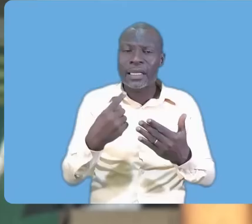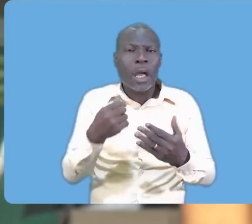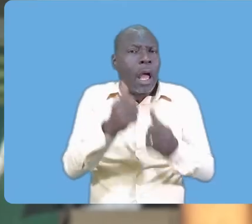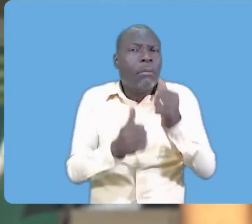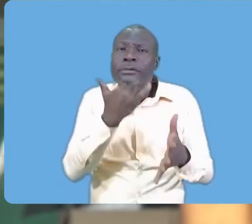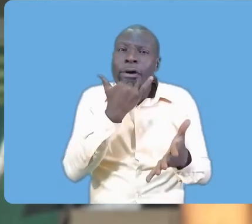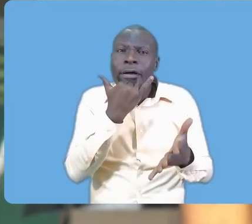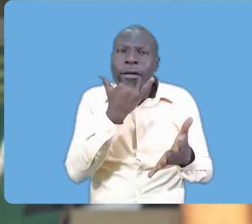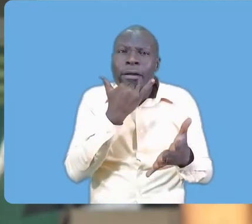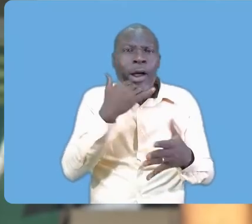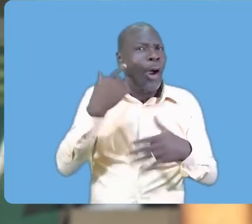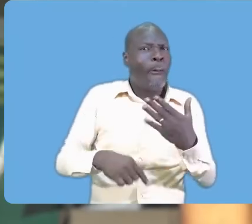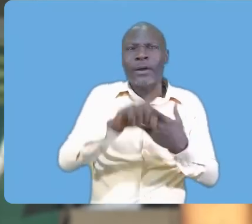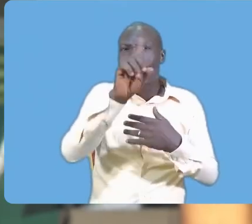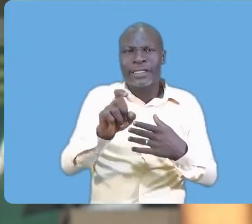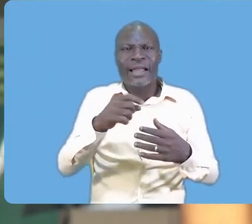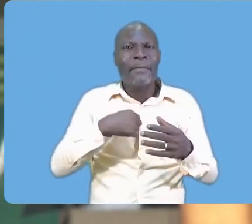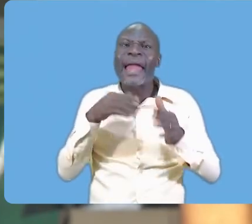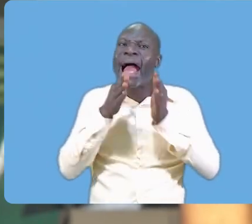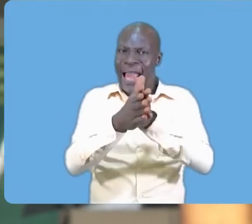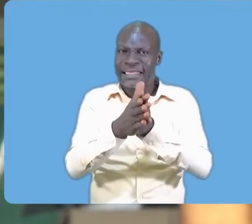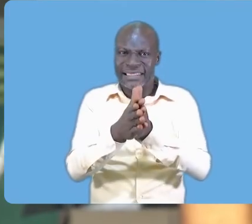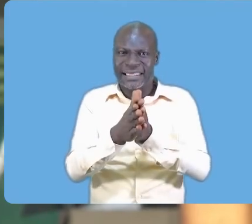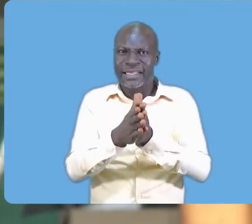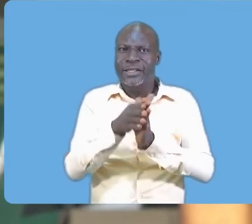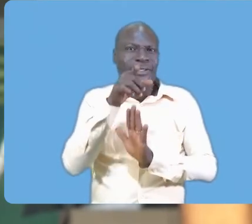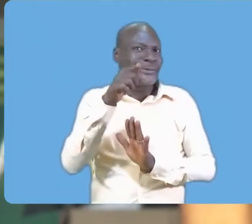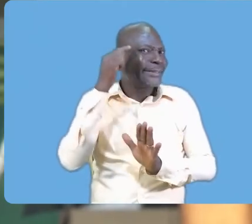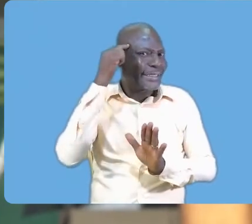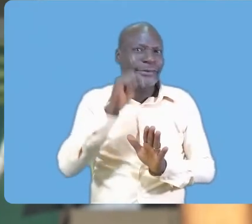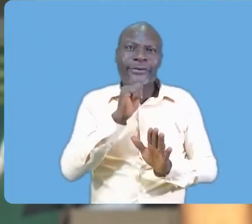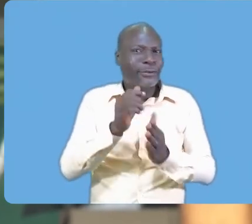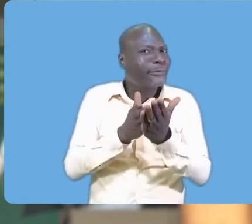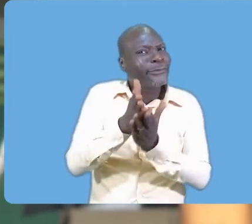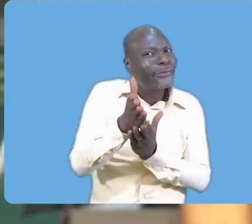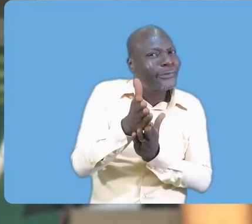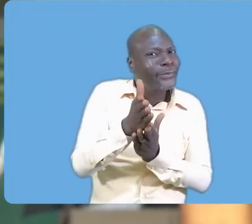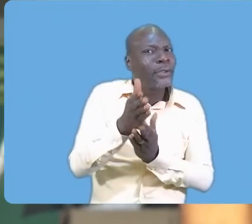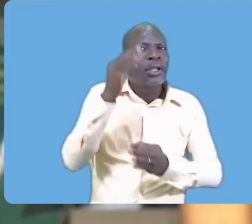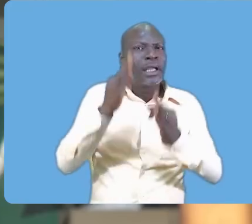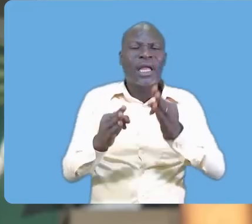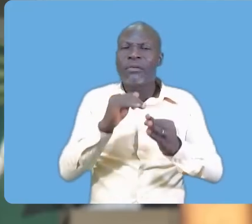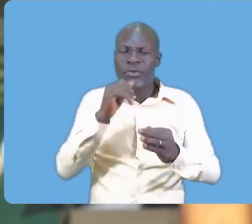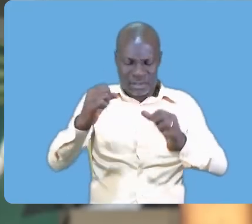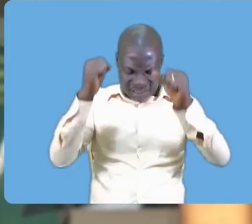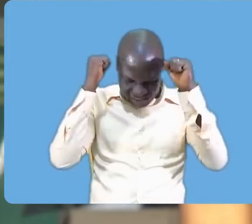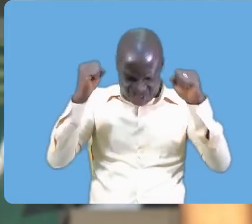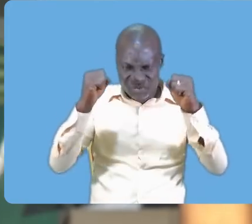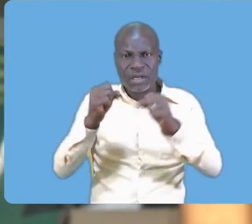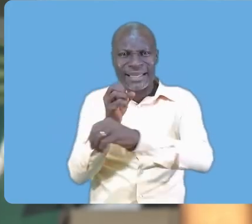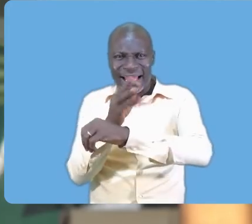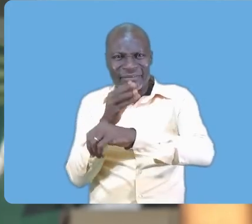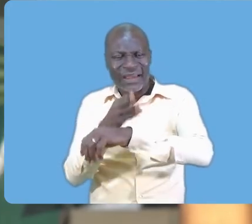bisa be na bisa aya ensese ebisa na se ya mfa eniede ni anibrea sa ankasa anche